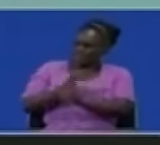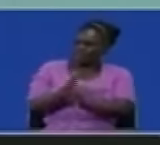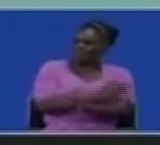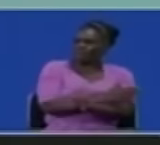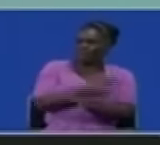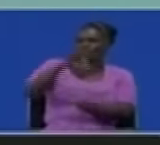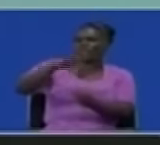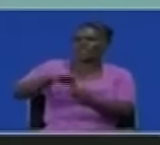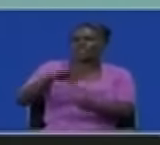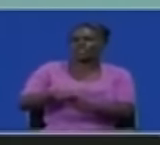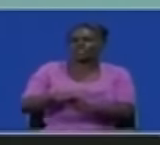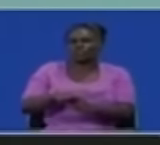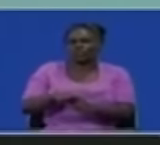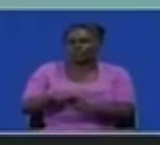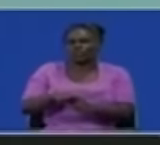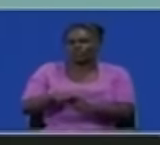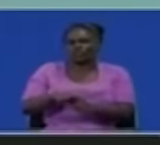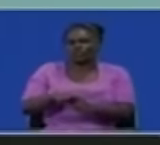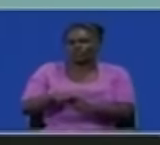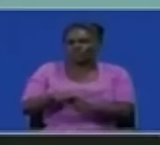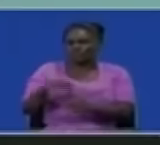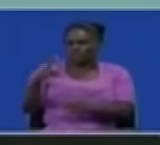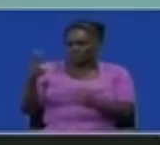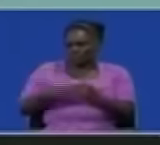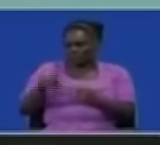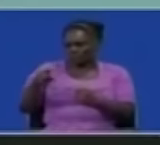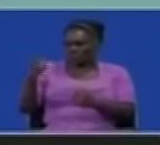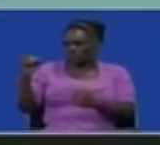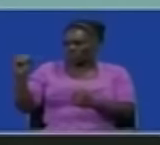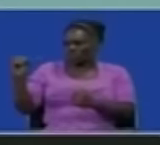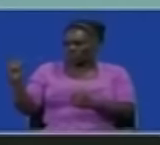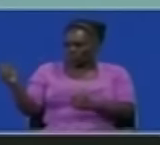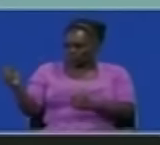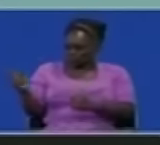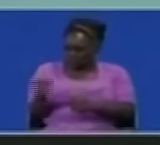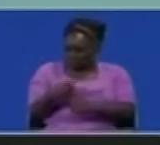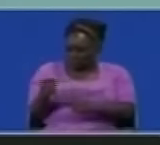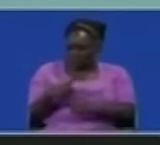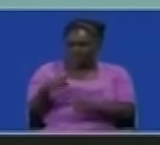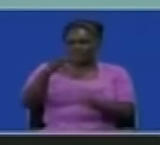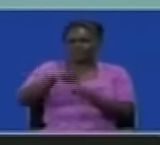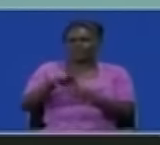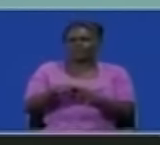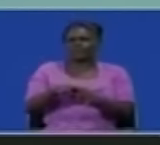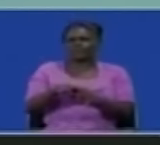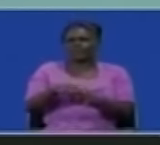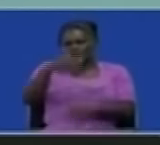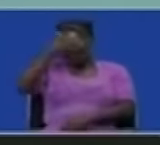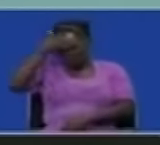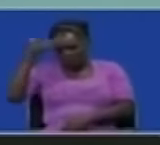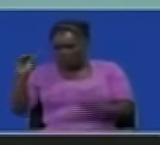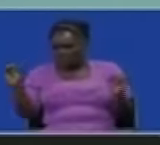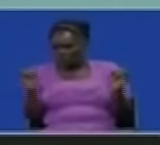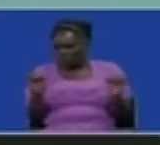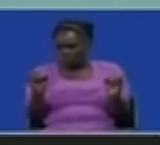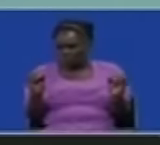2017 elections. If you do the math, it's 7.0333 months to the election. Lest we forget, you remember we did